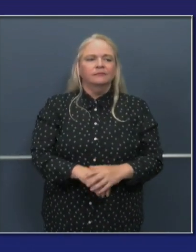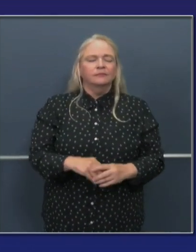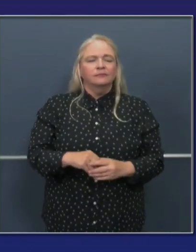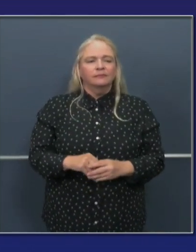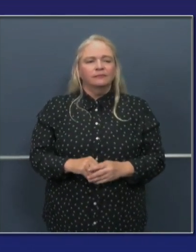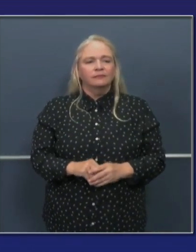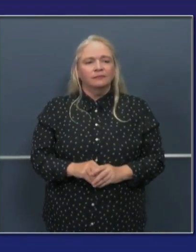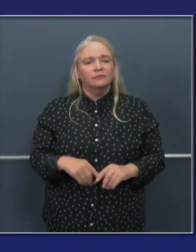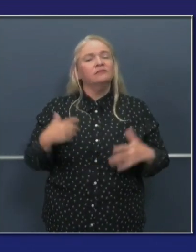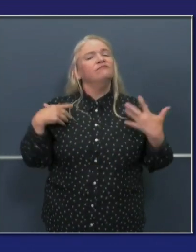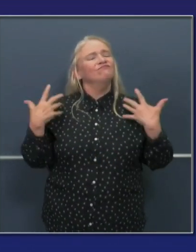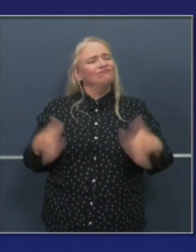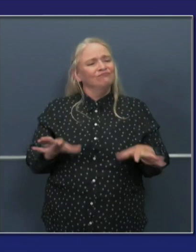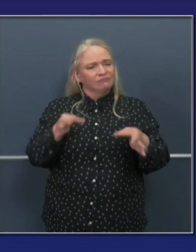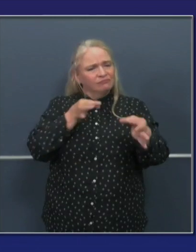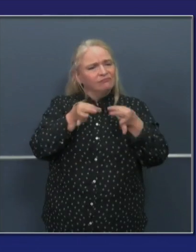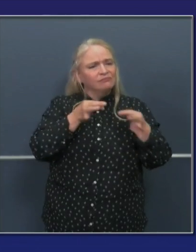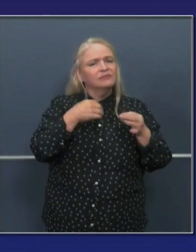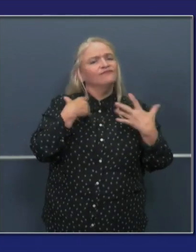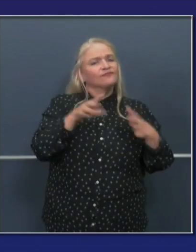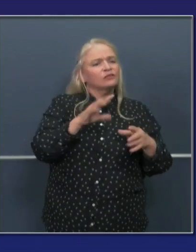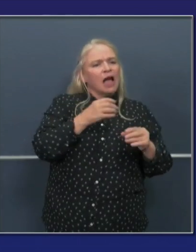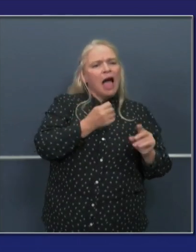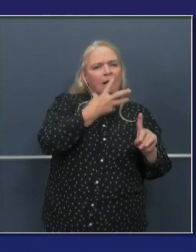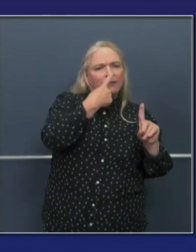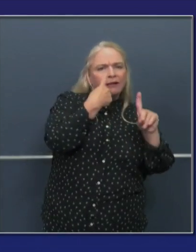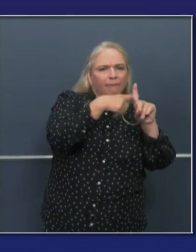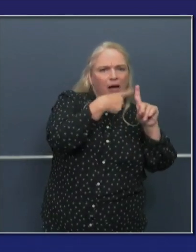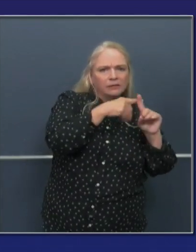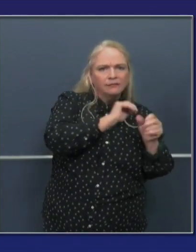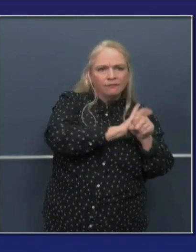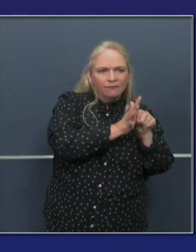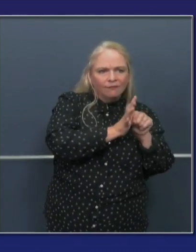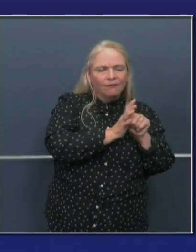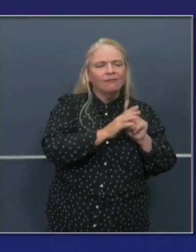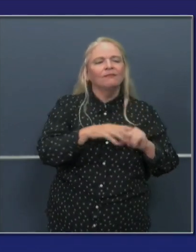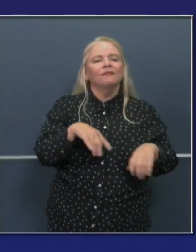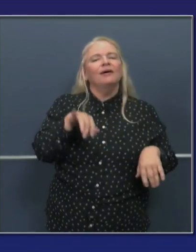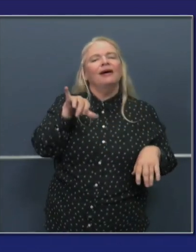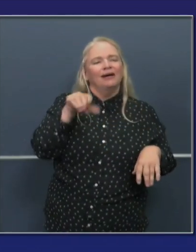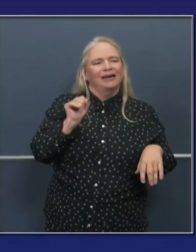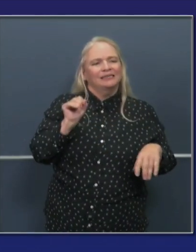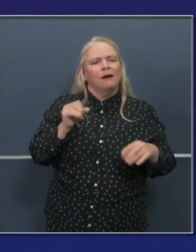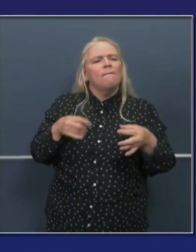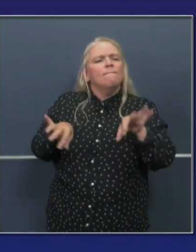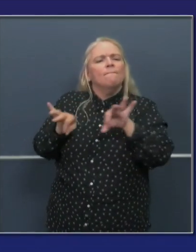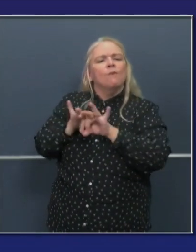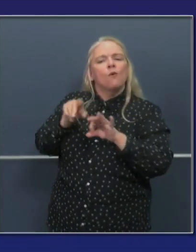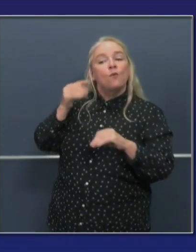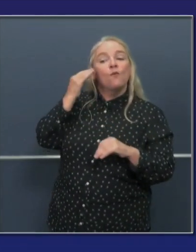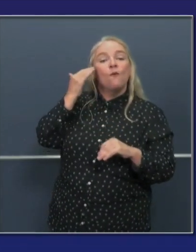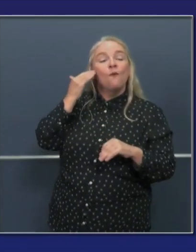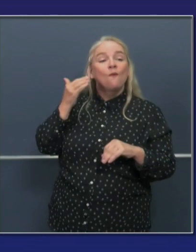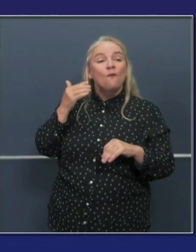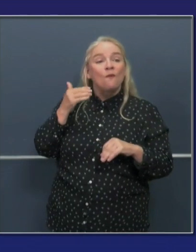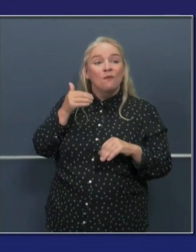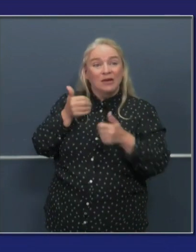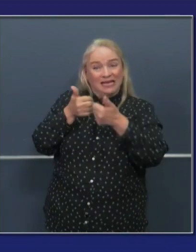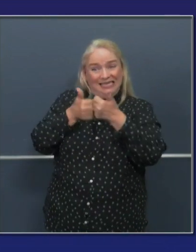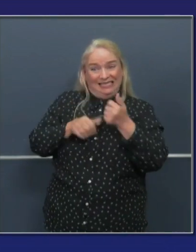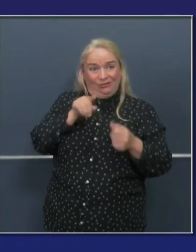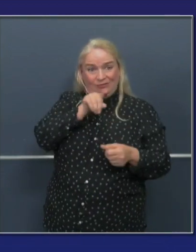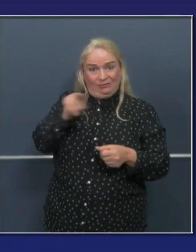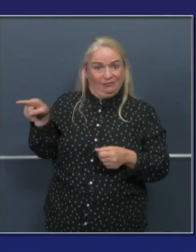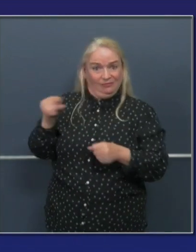rates. What I really want to emphasize, and I think this is important for all of us as individuals and as members that